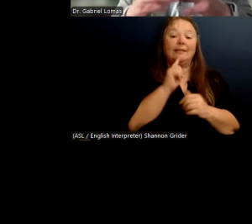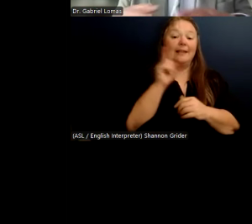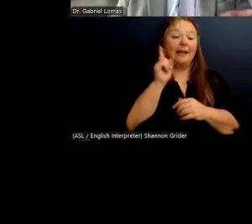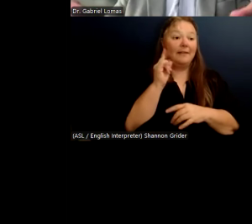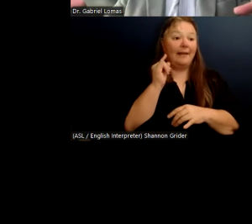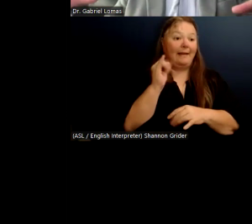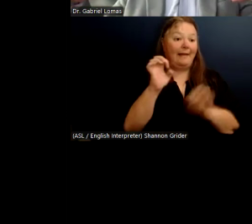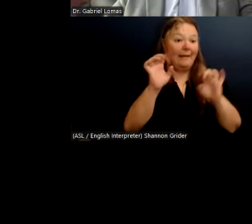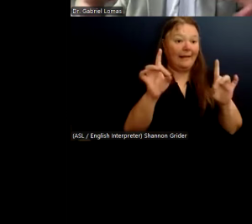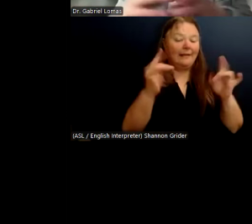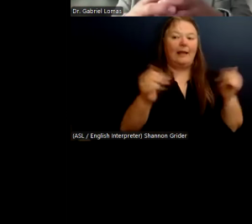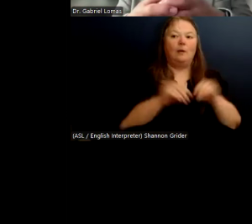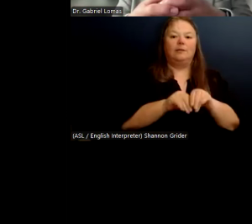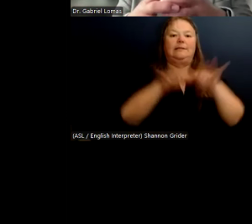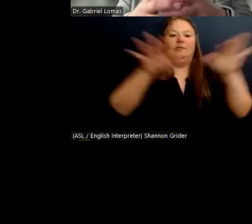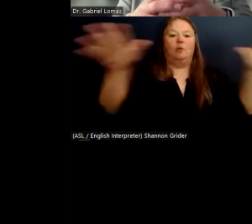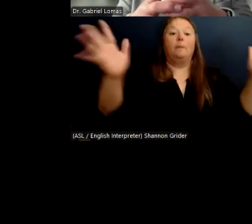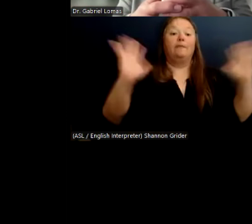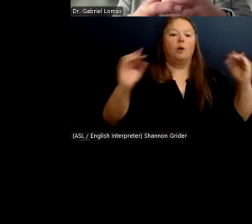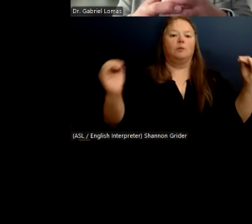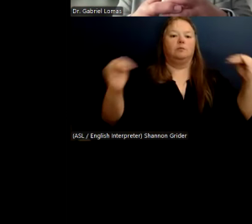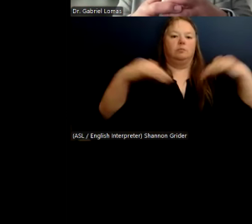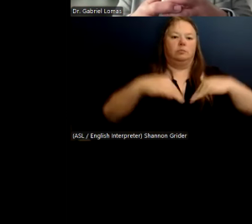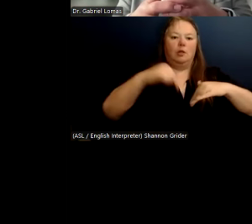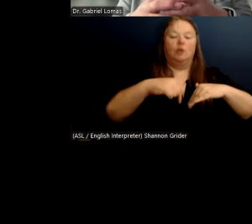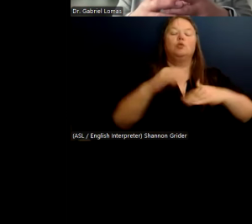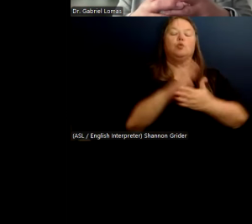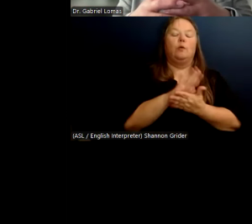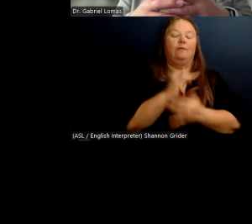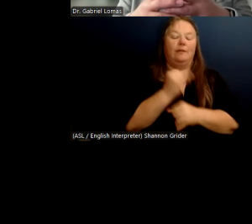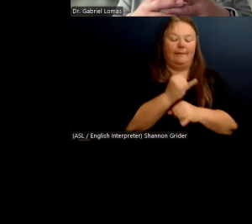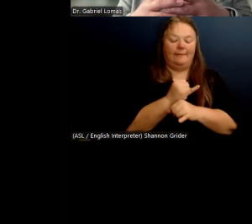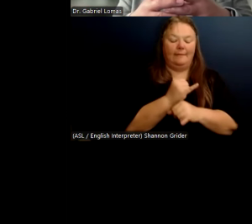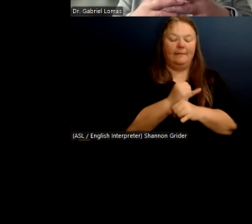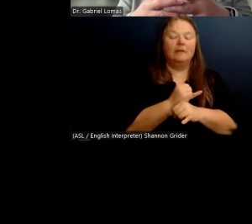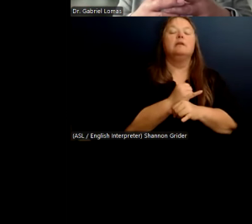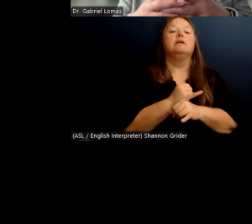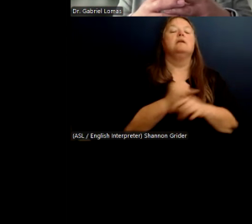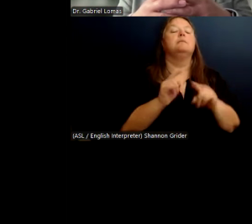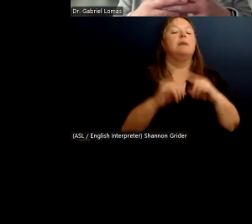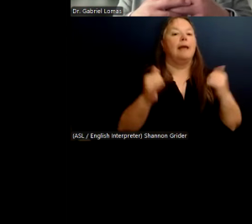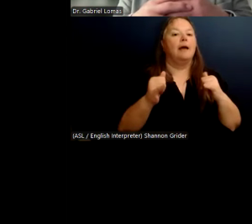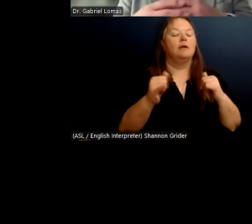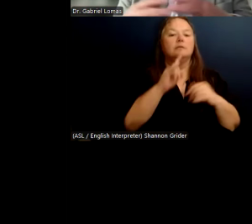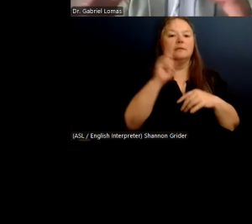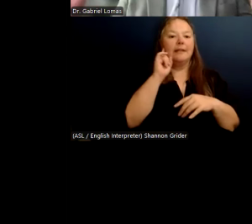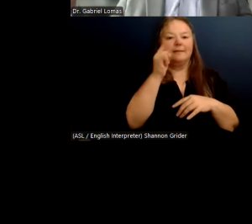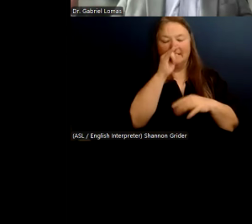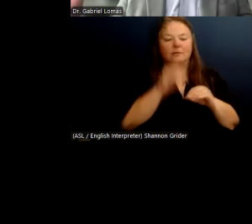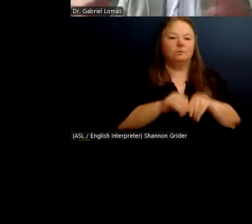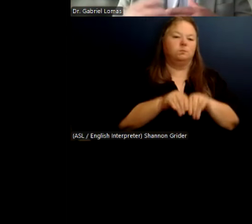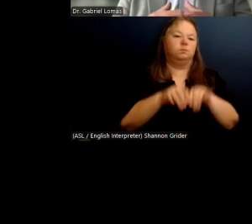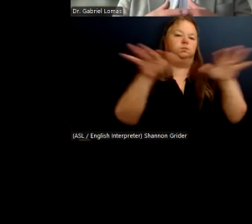It's spread out. It used to be housed mostly at schools for the deaf, but now we're seeing, deaf kids in public schools